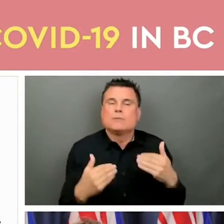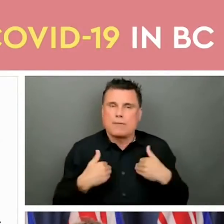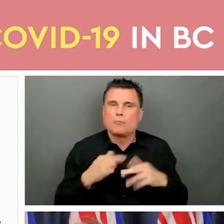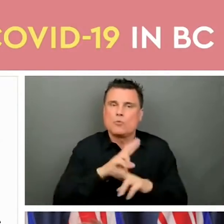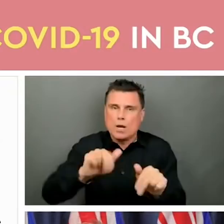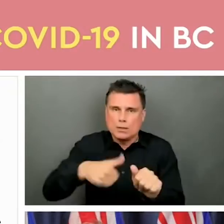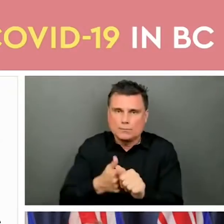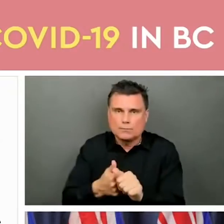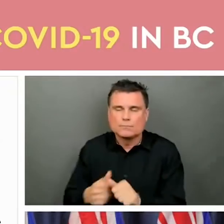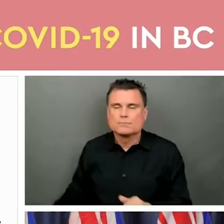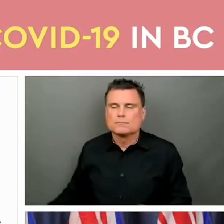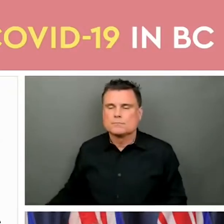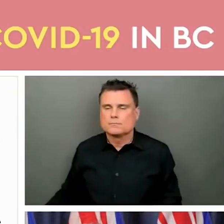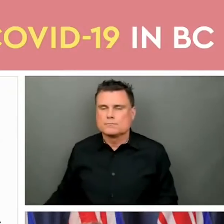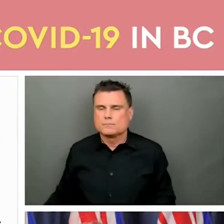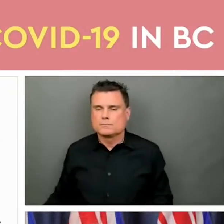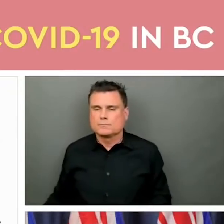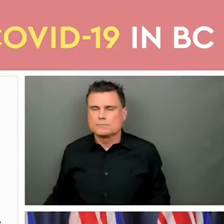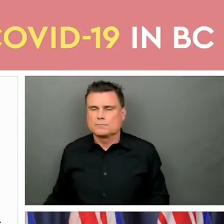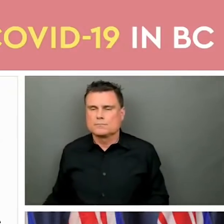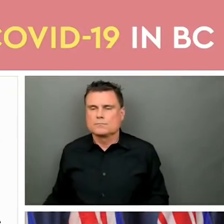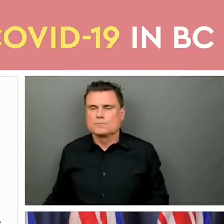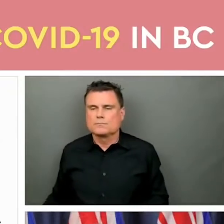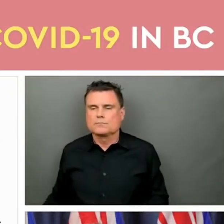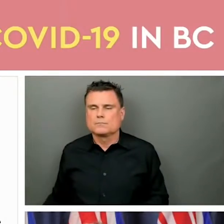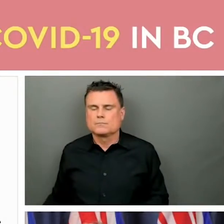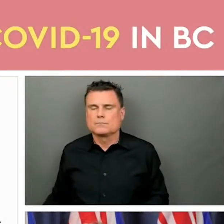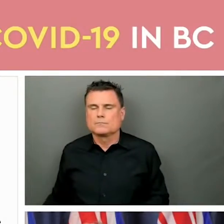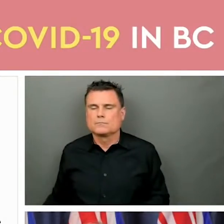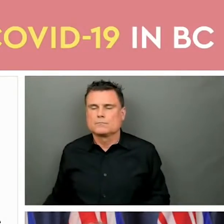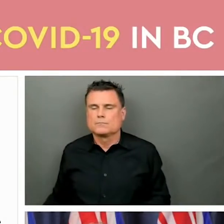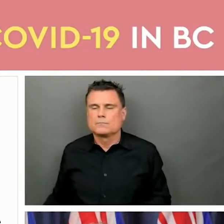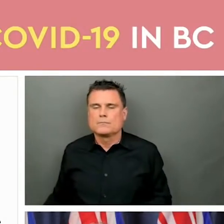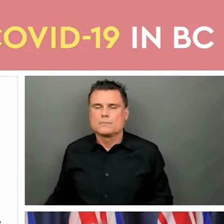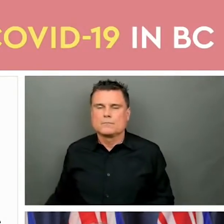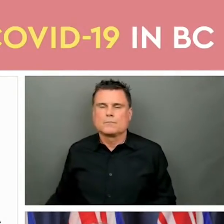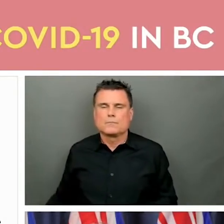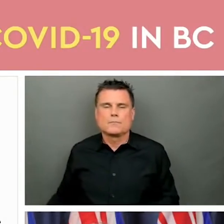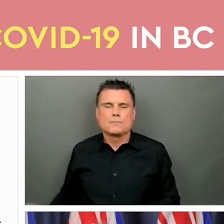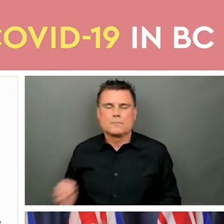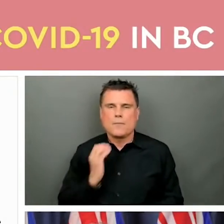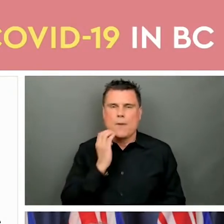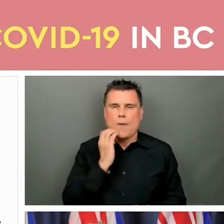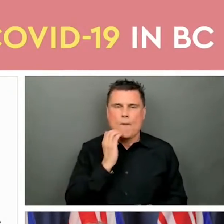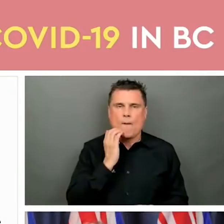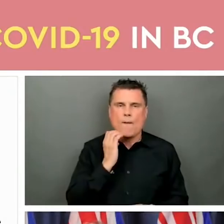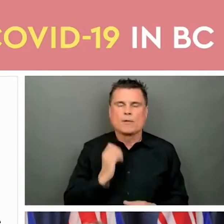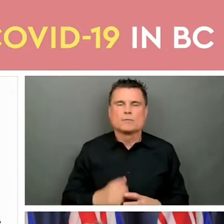be familiar with from our weekly briefings. What it shows is, of course, that there is